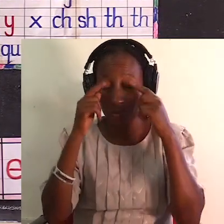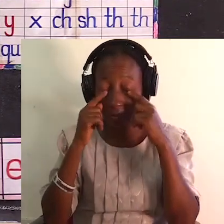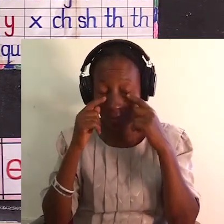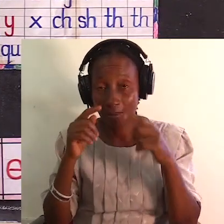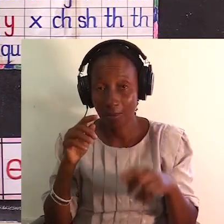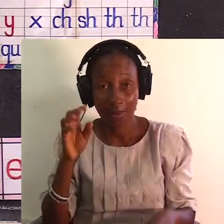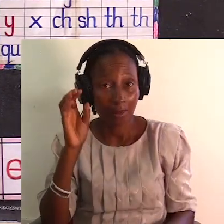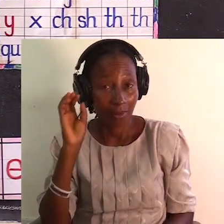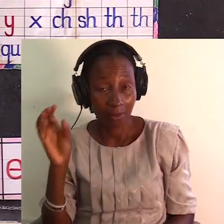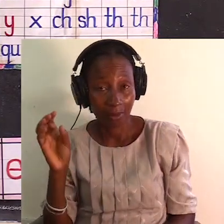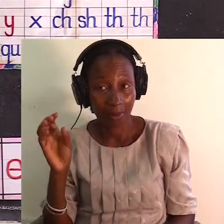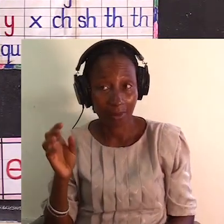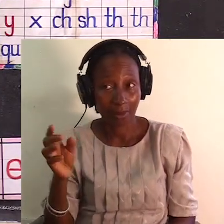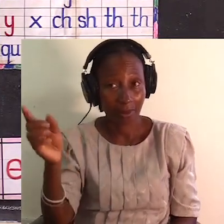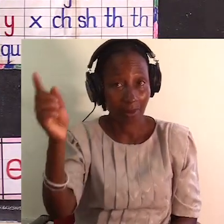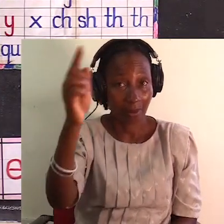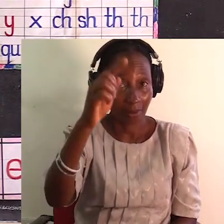curve, so imagine,